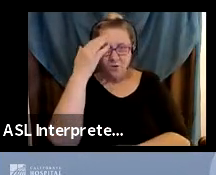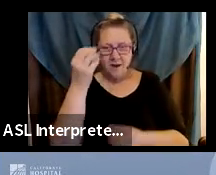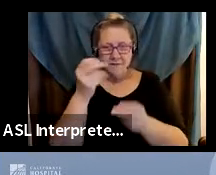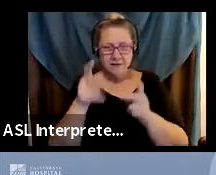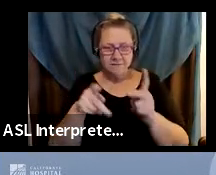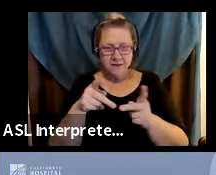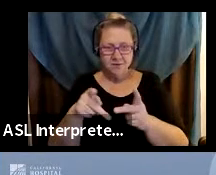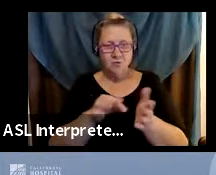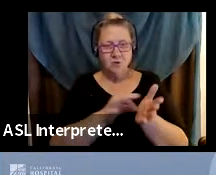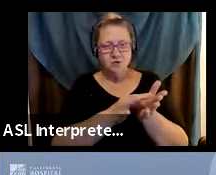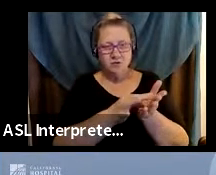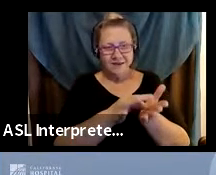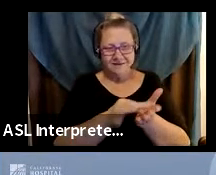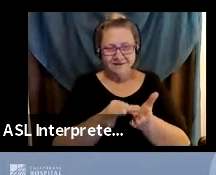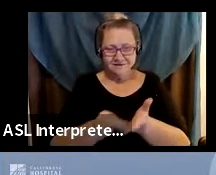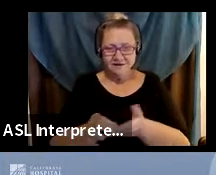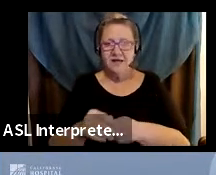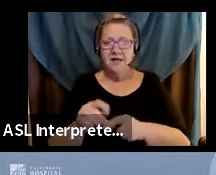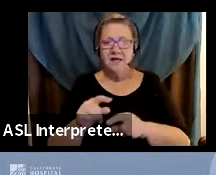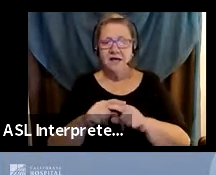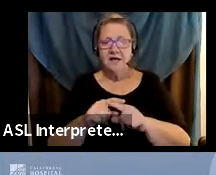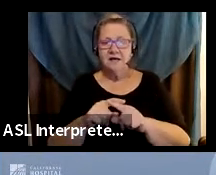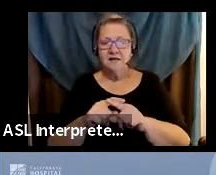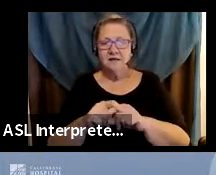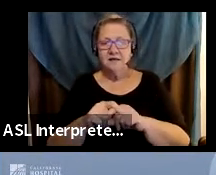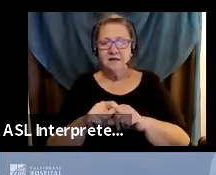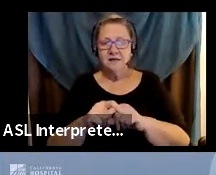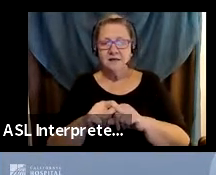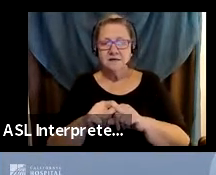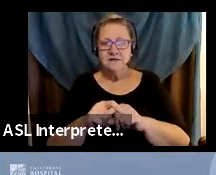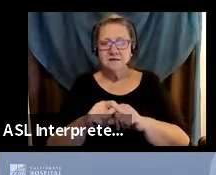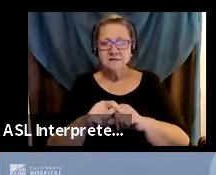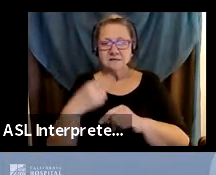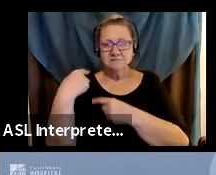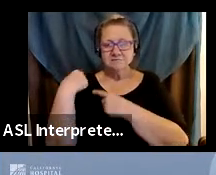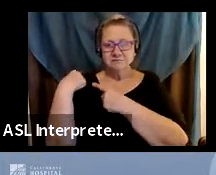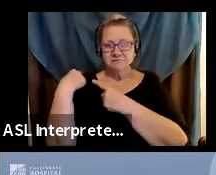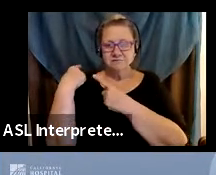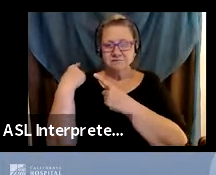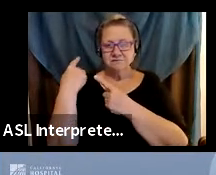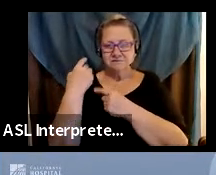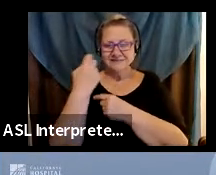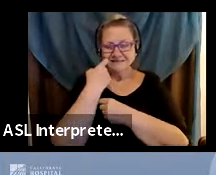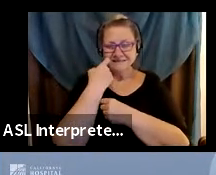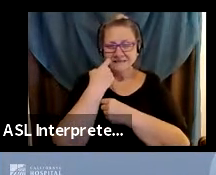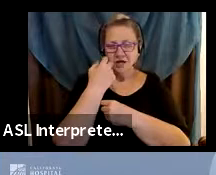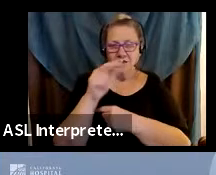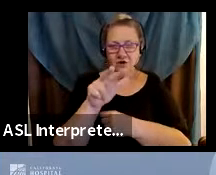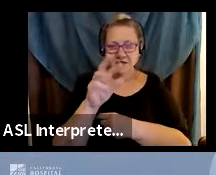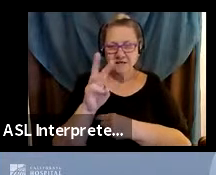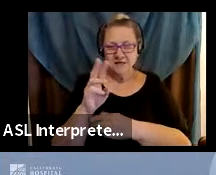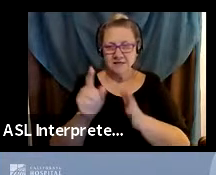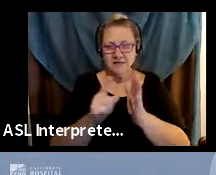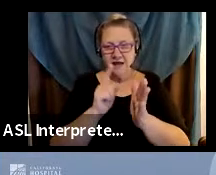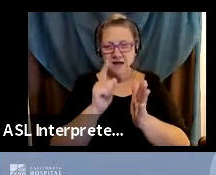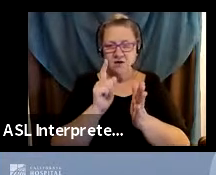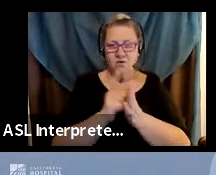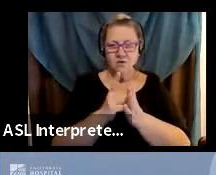at the state level, but even just in the last 36 hours, we have, once we put out the message to all of the